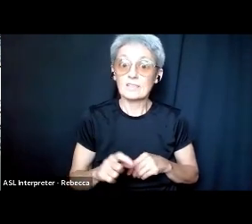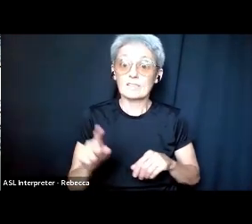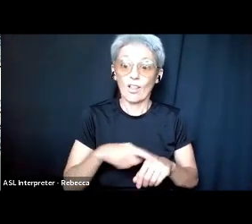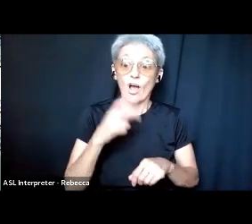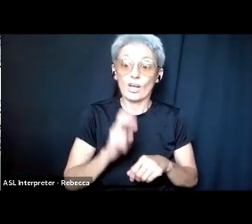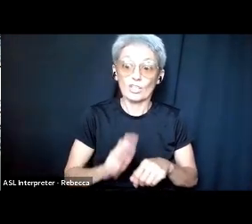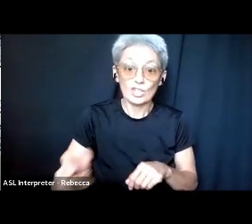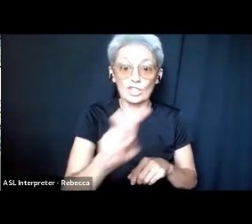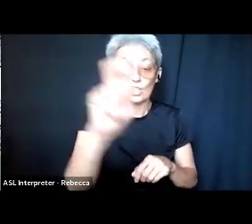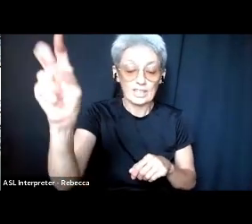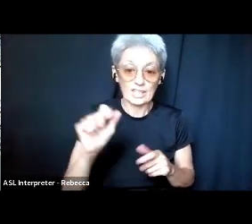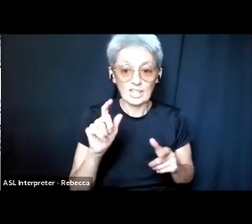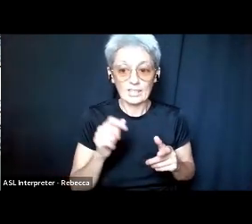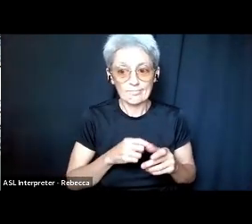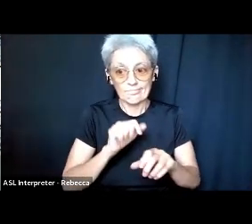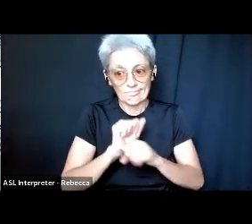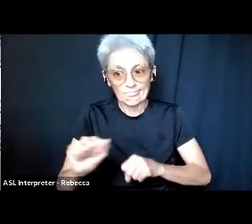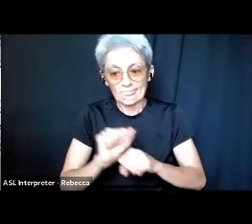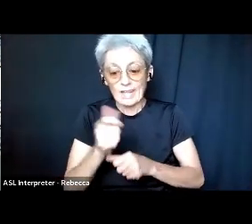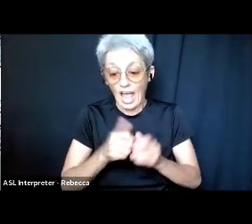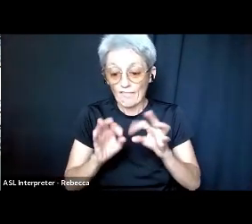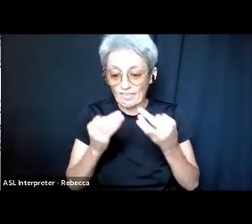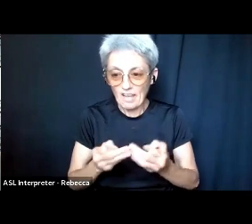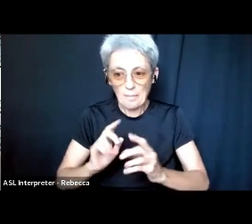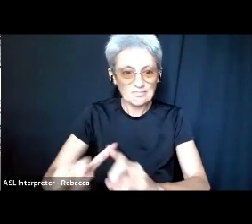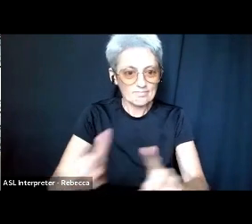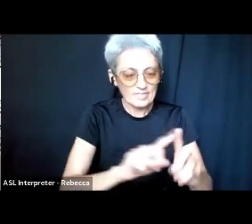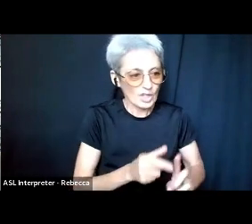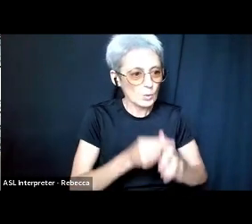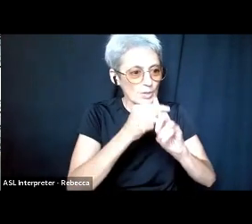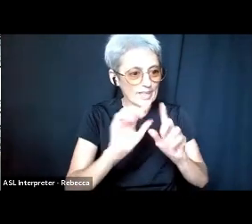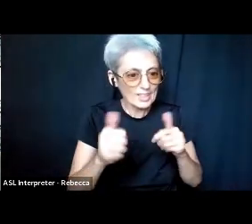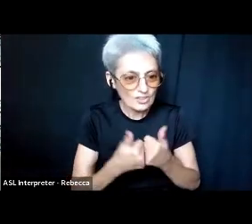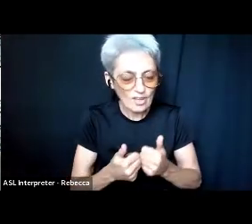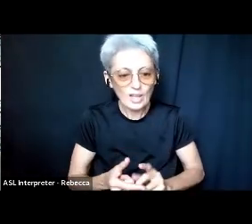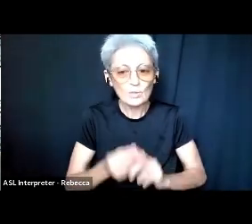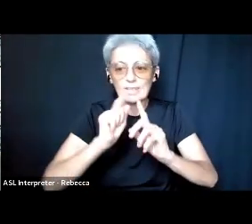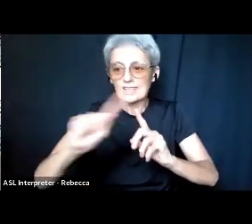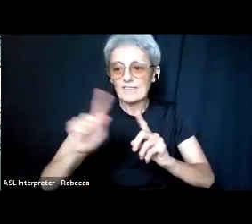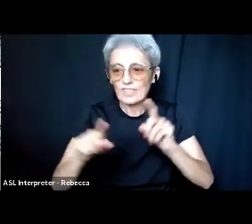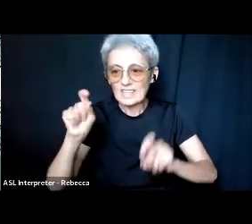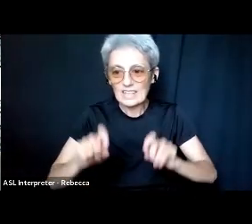family because each family has unique challenges and unique needs.